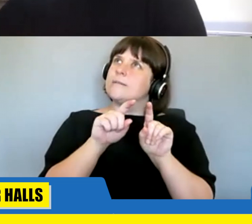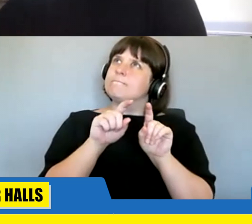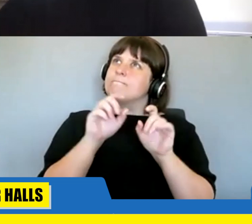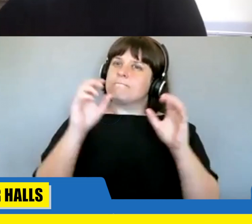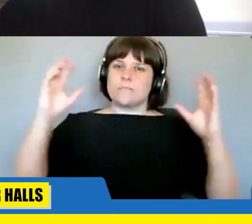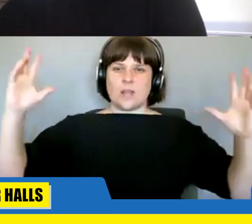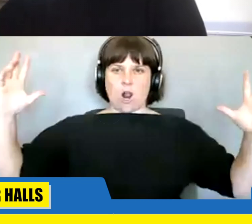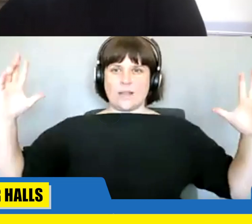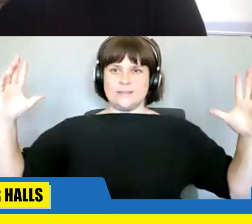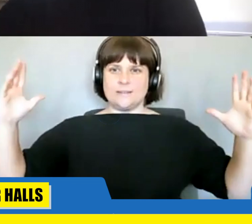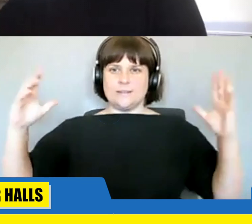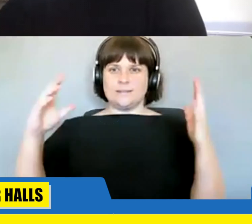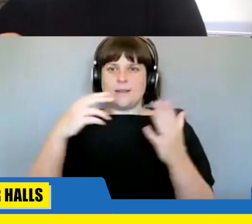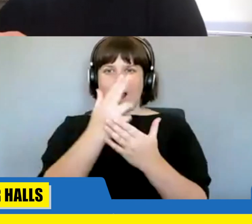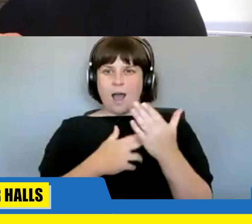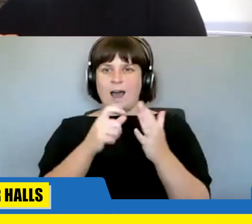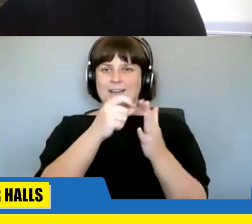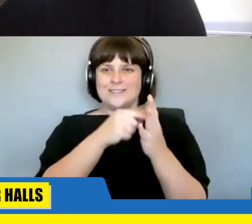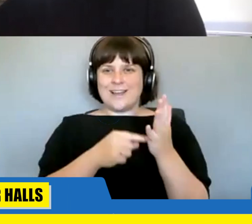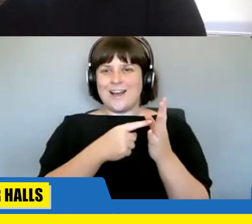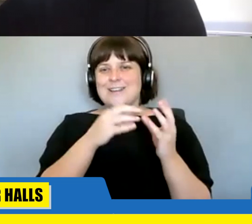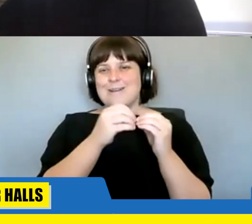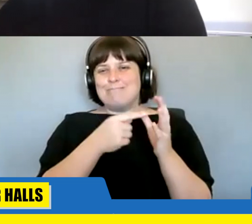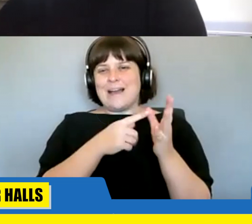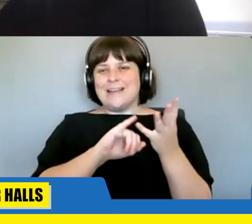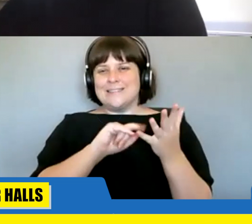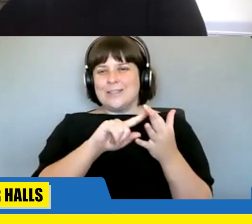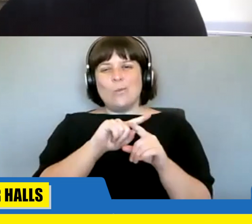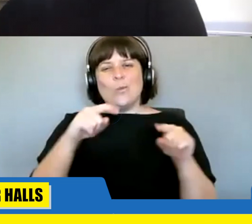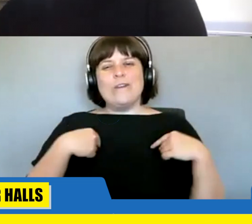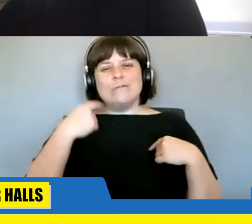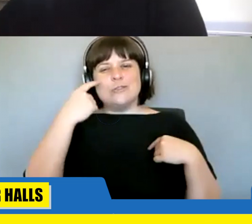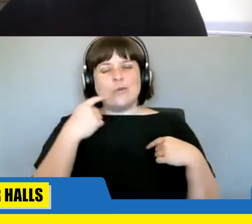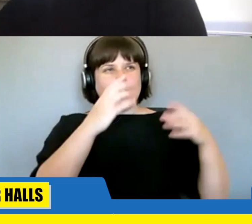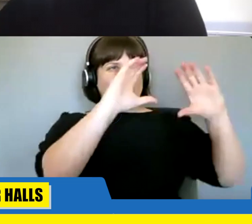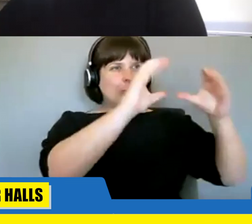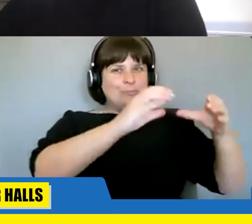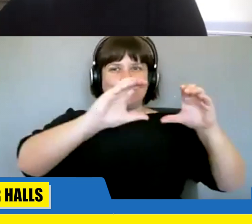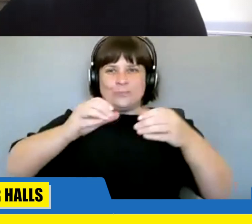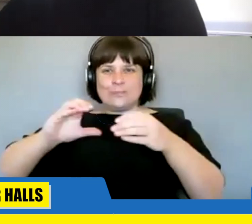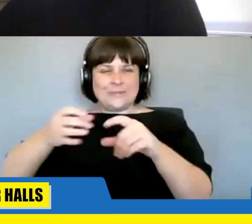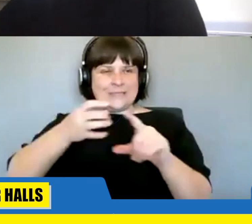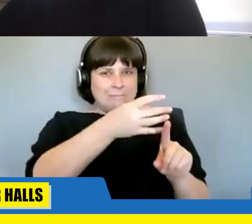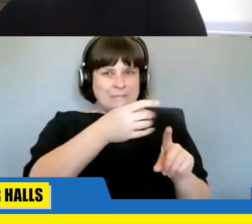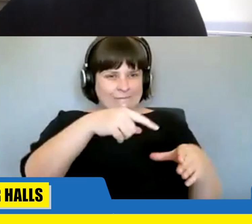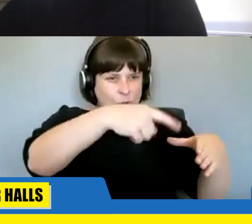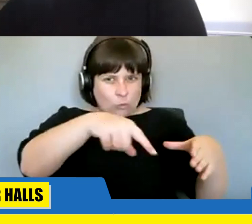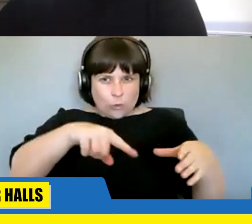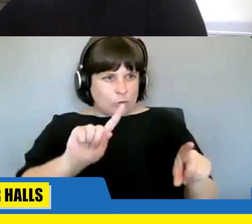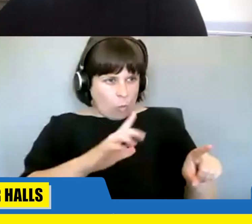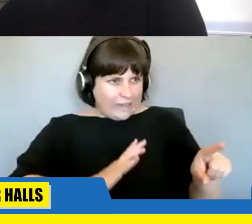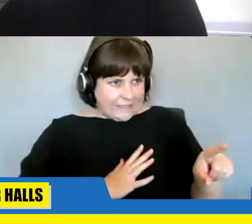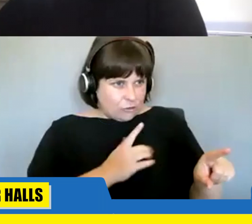types a little bit, in the nicest possible way, profiled them a little bit. But yes, there is a large database, but